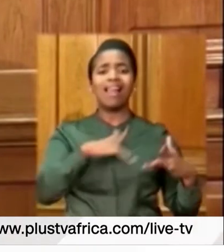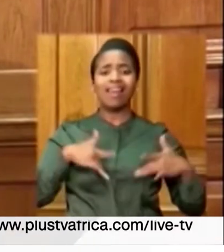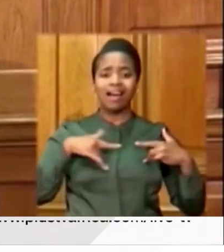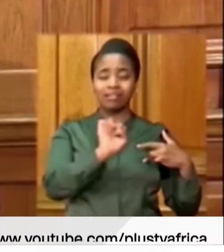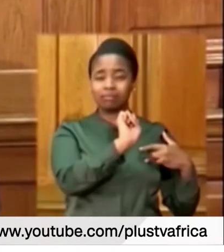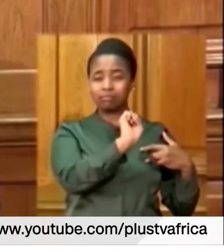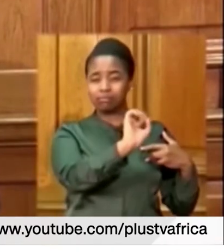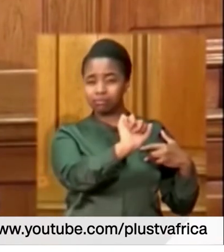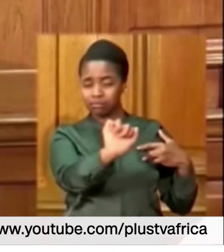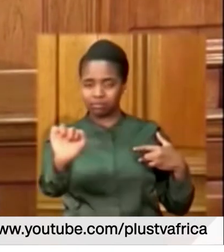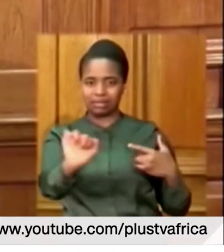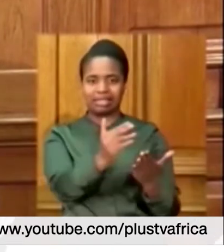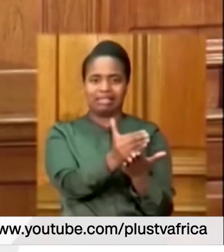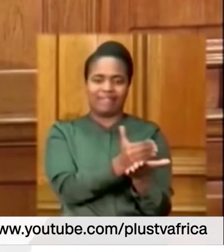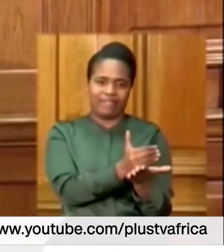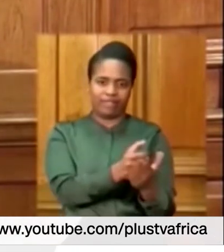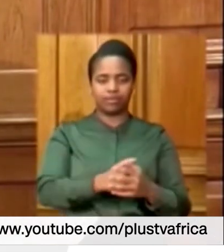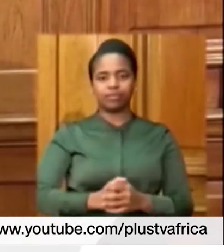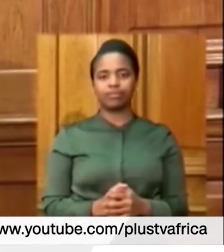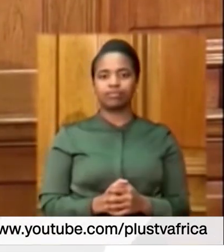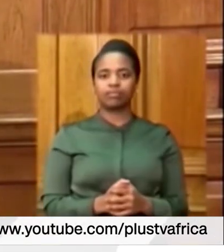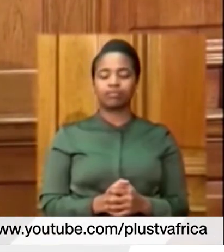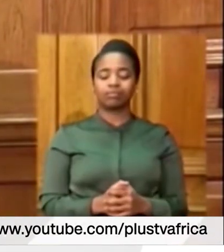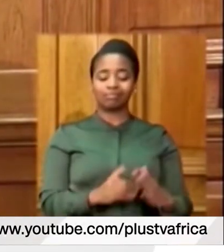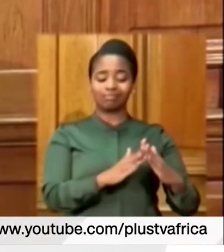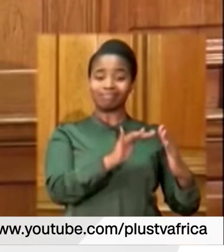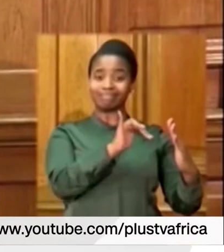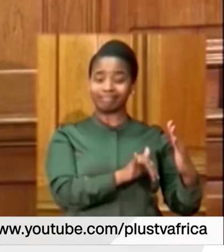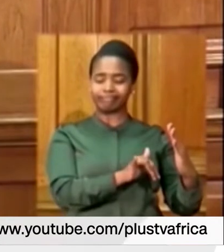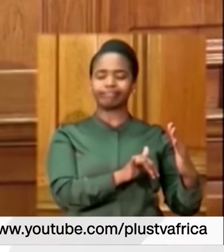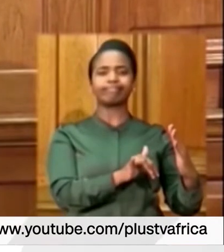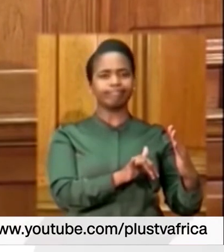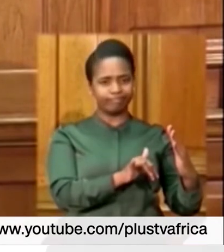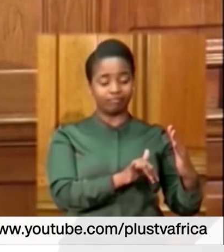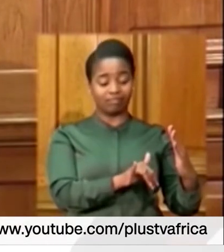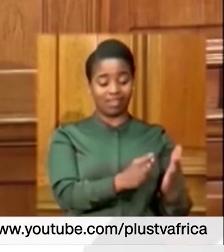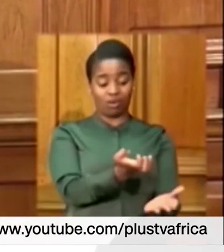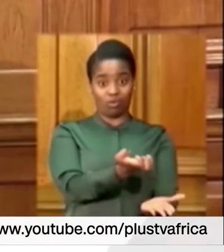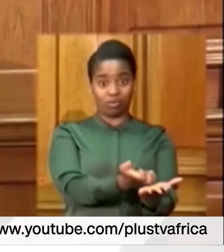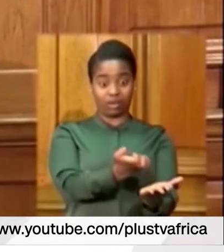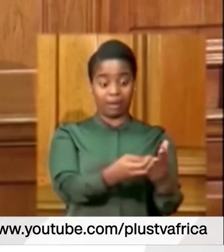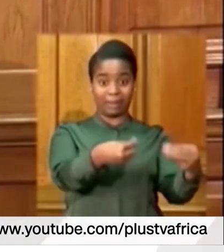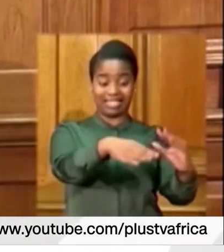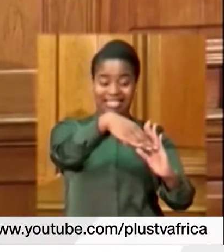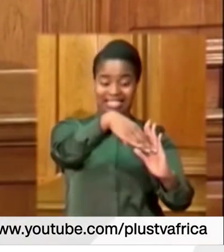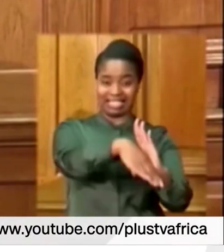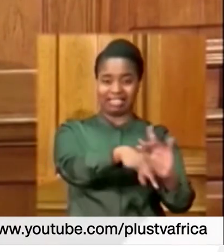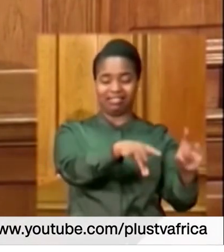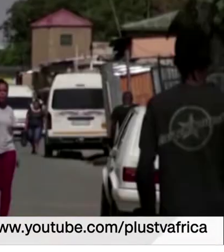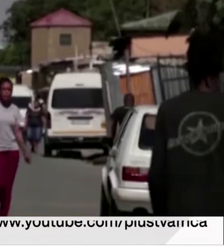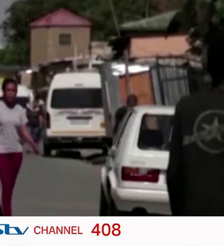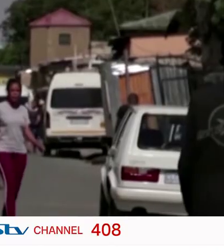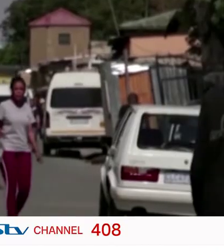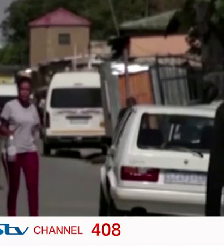22,000 cases don't they recorded for the last week. And even though say the presido, Ian say current lockdown, no fit they